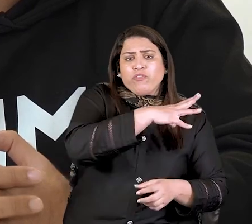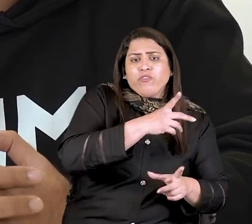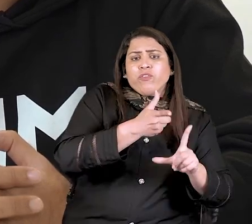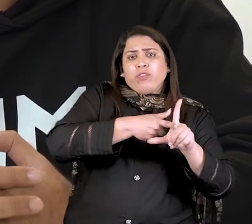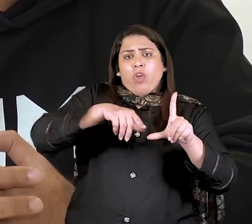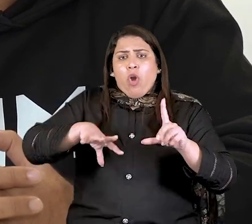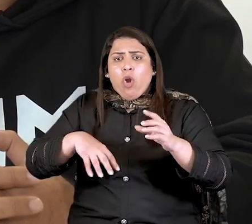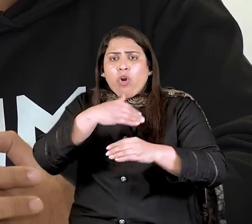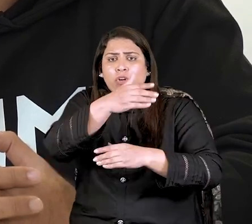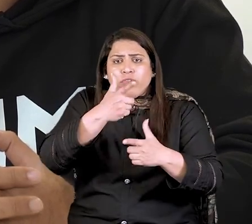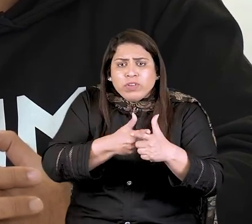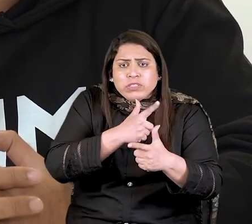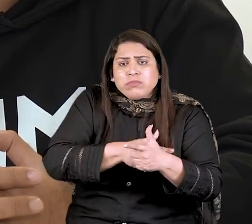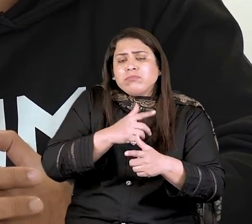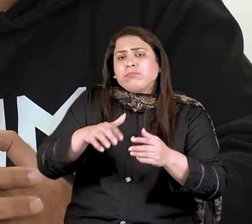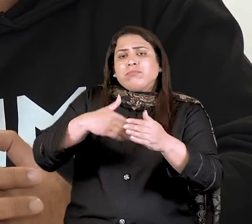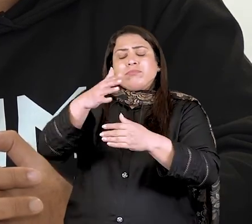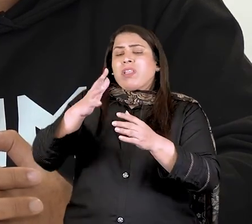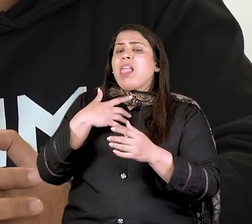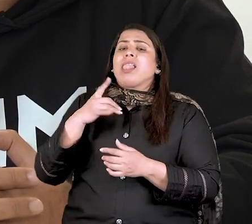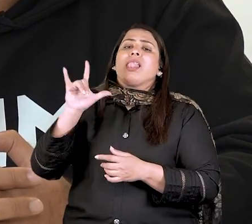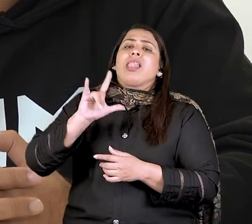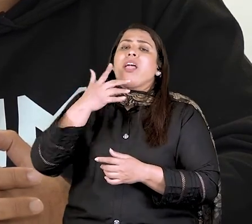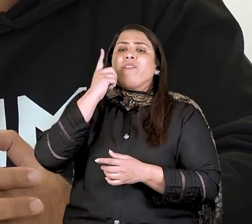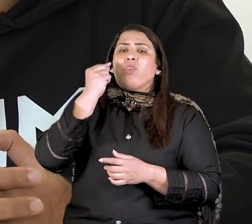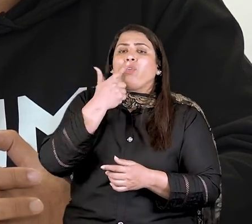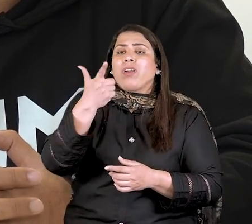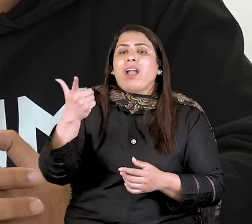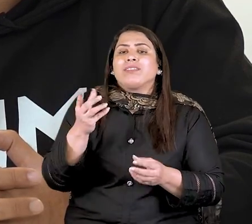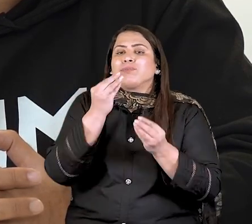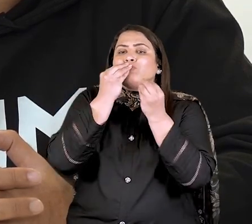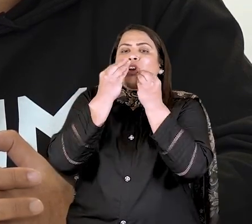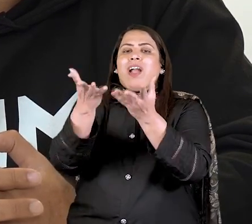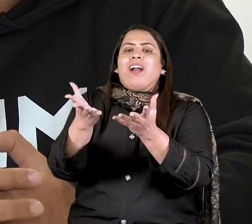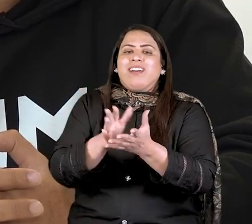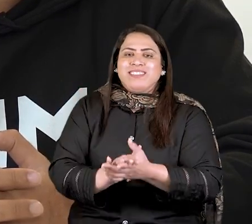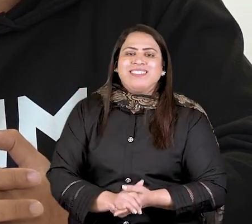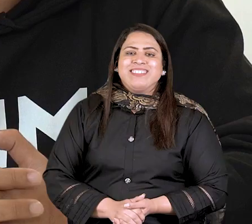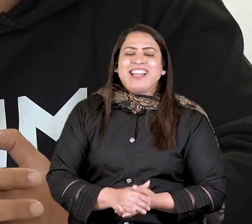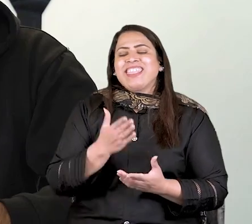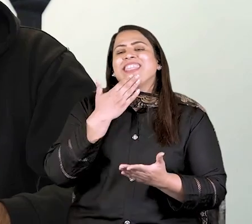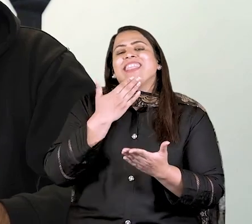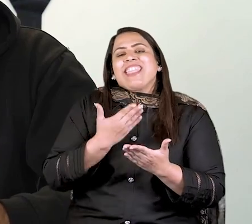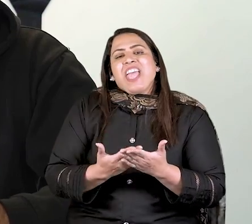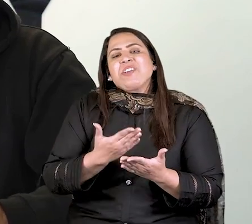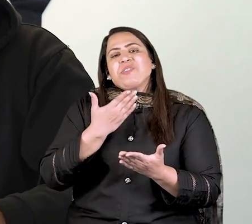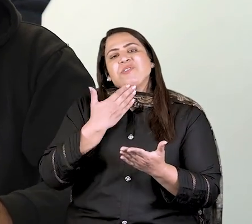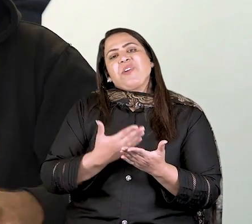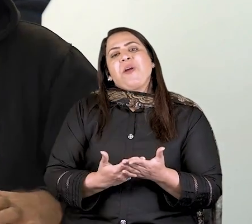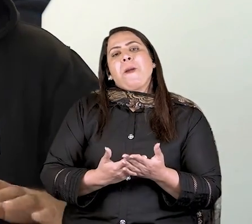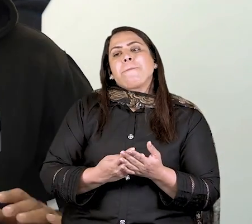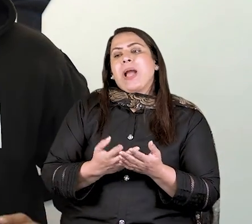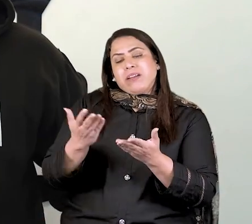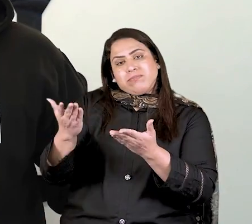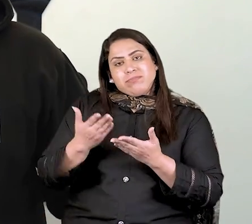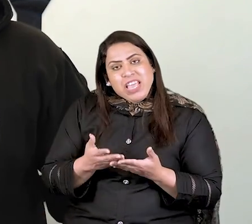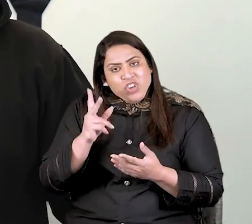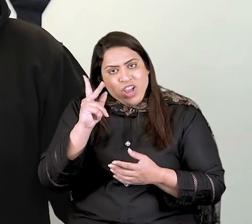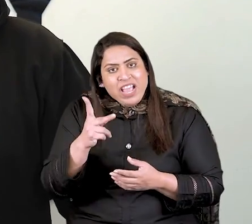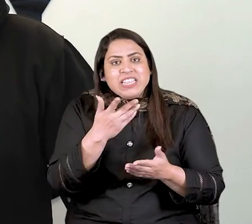and my Sialkot God. and Gujranwala. Yeah. And love you guys and get your BRIM on. 100%.